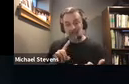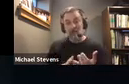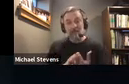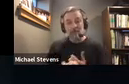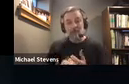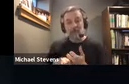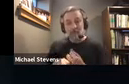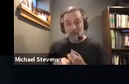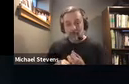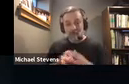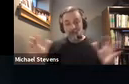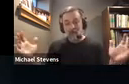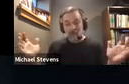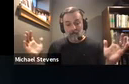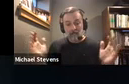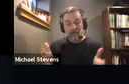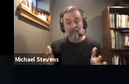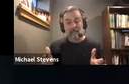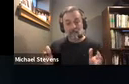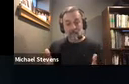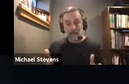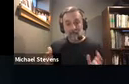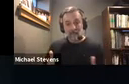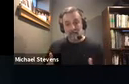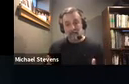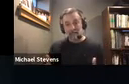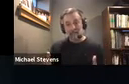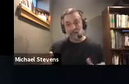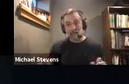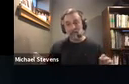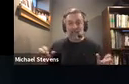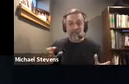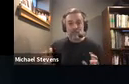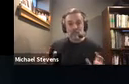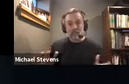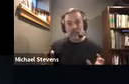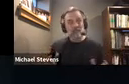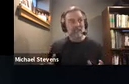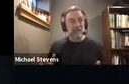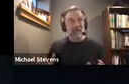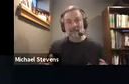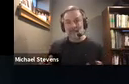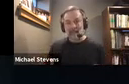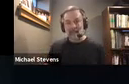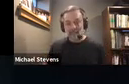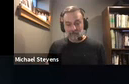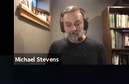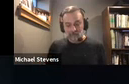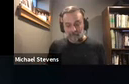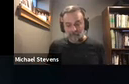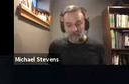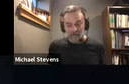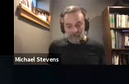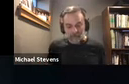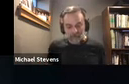And also that the QA, uh, guidelines are met for the video itself and a tool that usually at best is not ideal